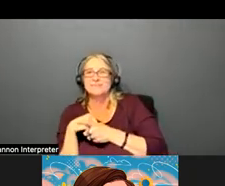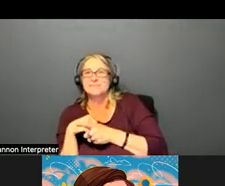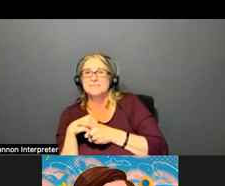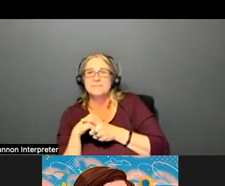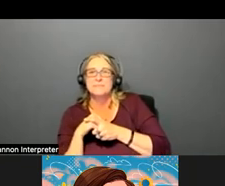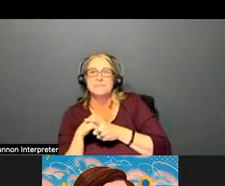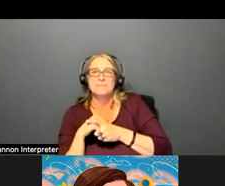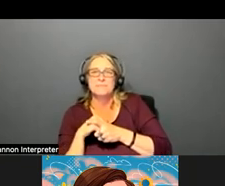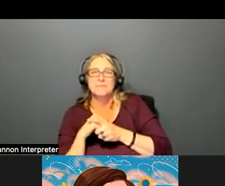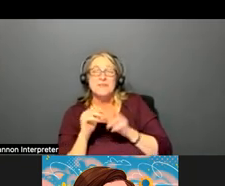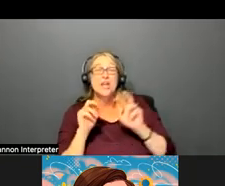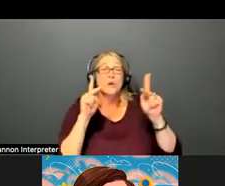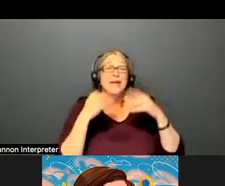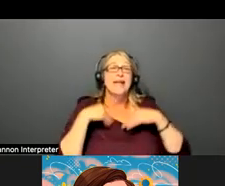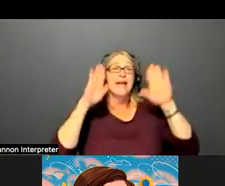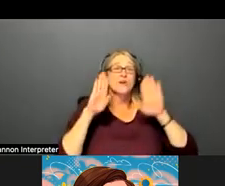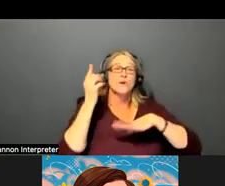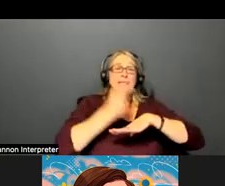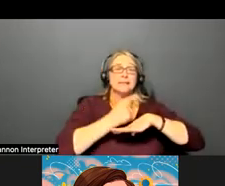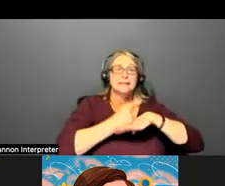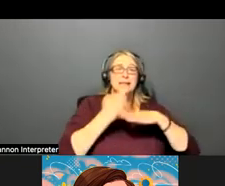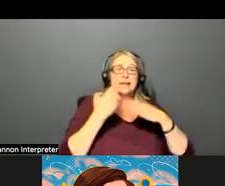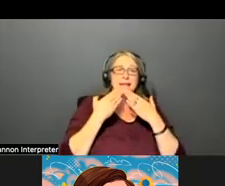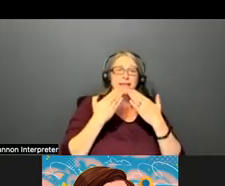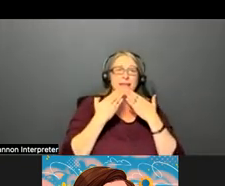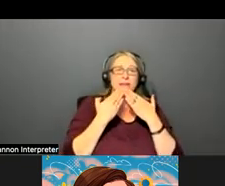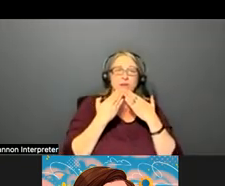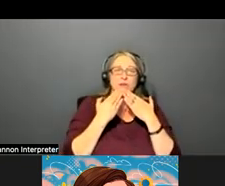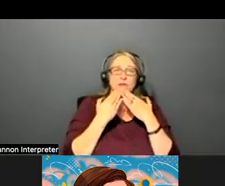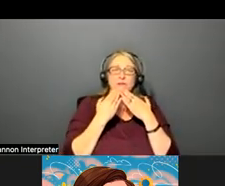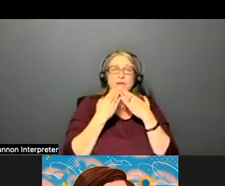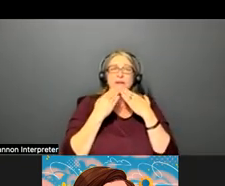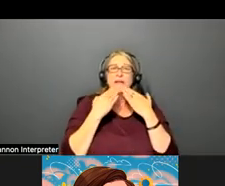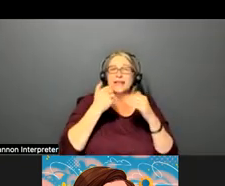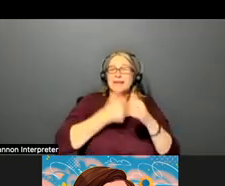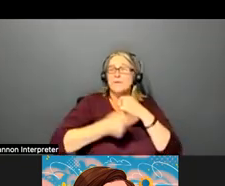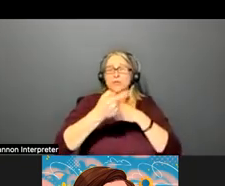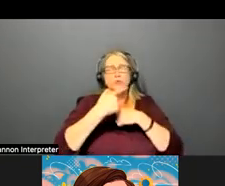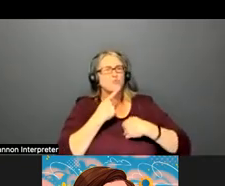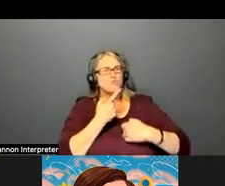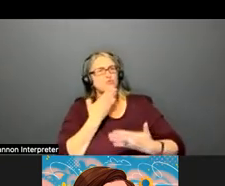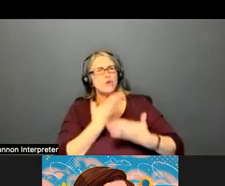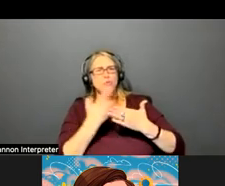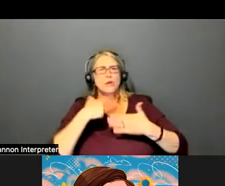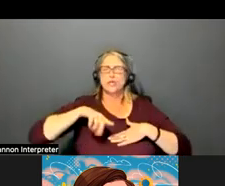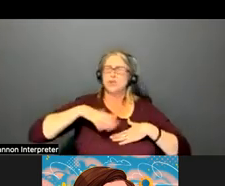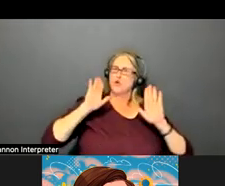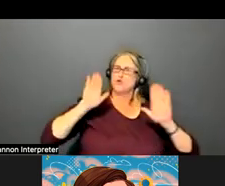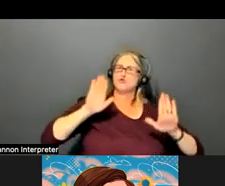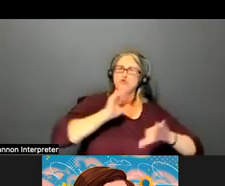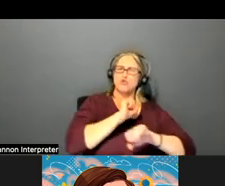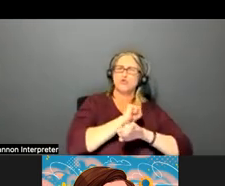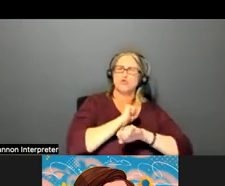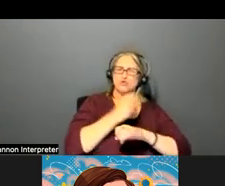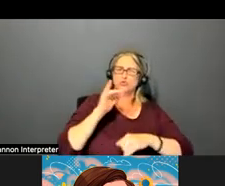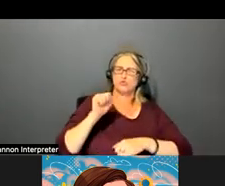All right, everyone, have a good day. Thank you. Yes, thanks. Take care, everyone. This was really good. I think you all did a very good job, and I look forward to staying in touch with you.